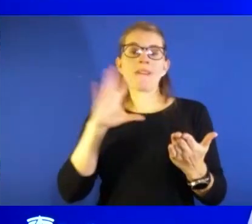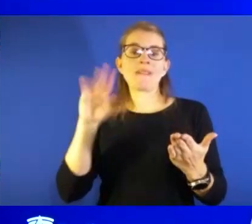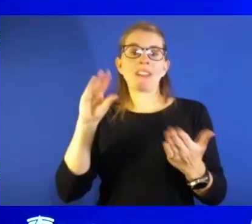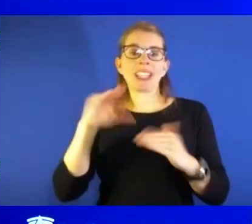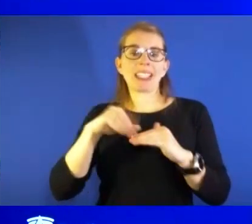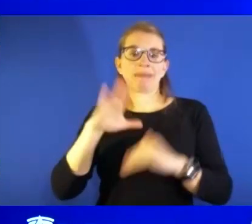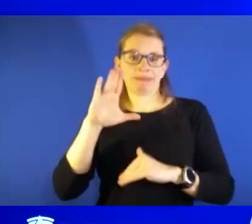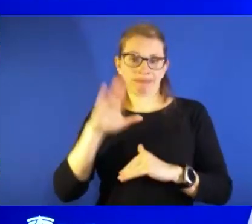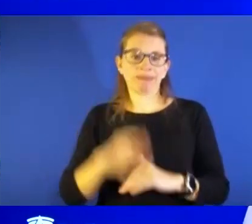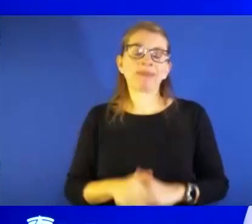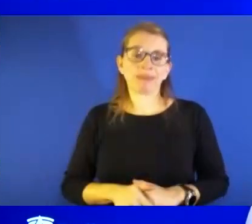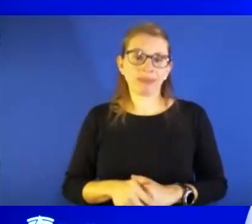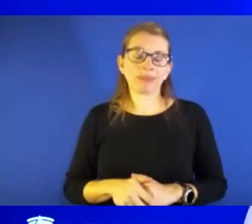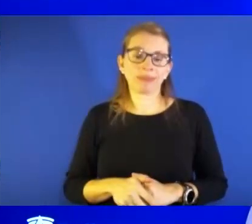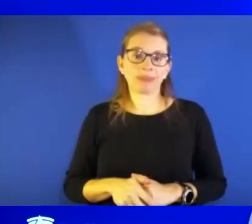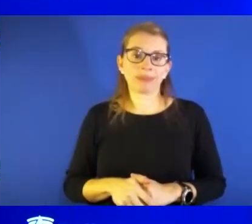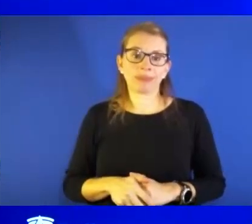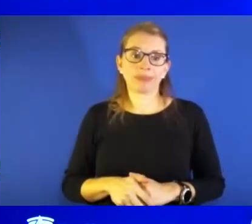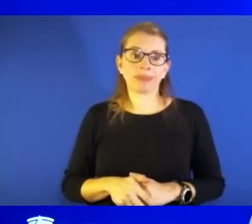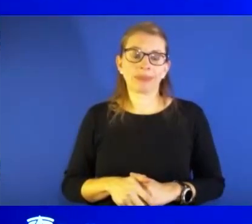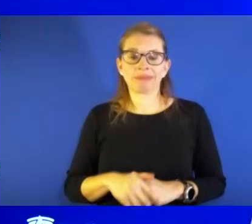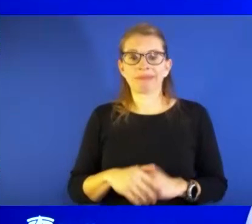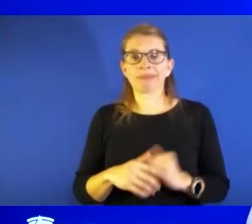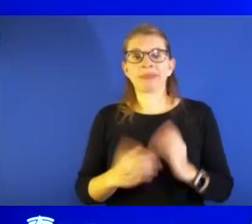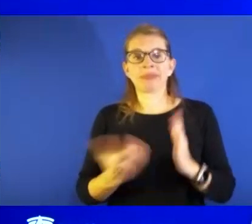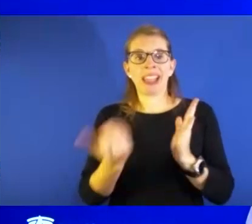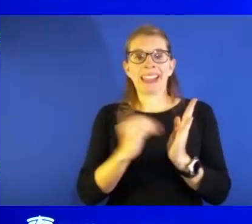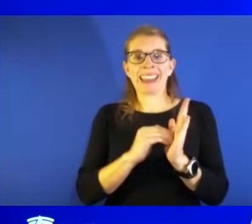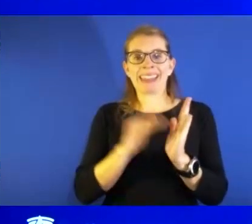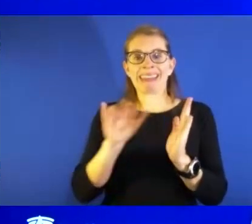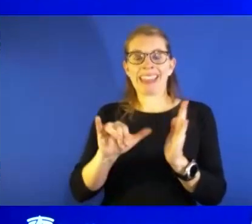And that just, again, plays into the trials that were